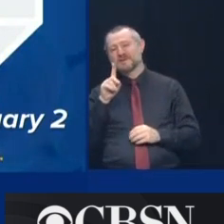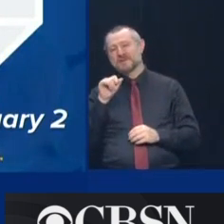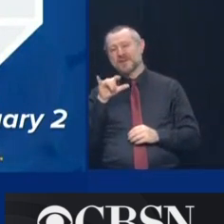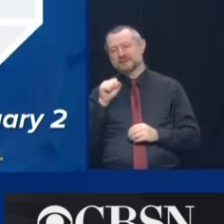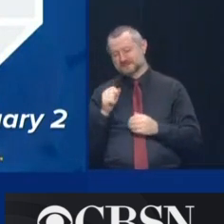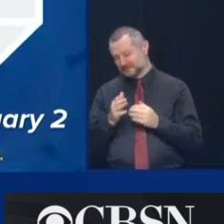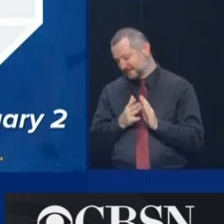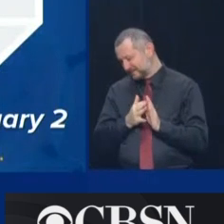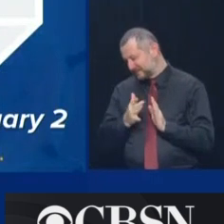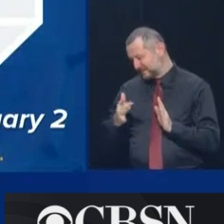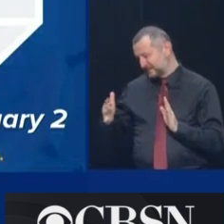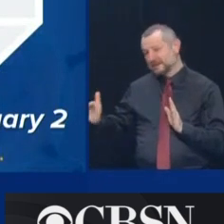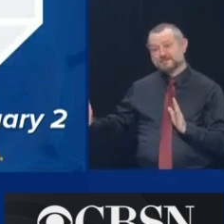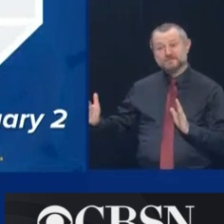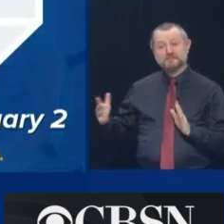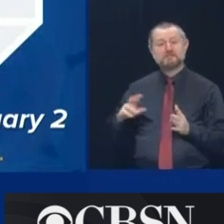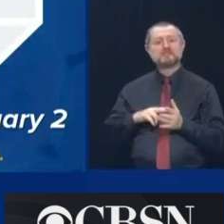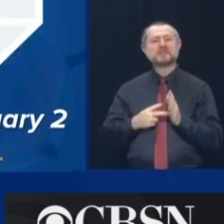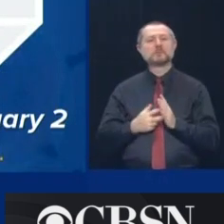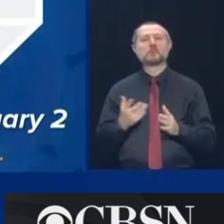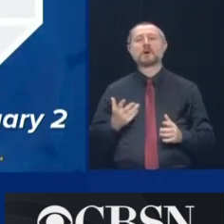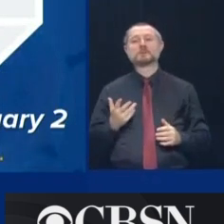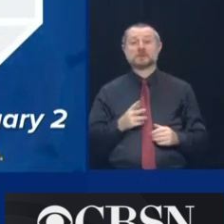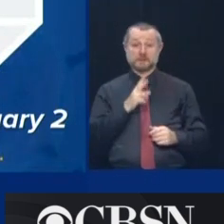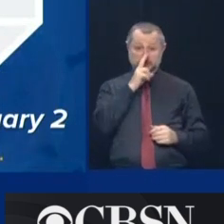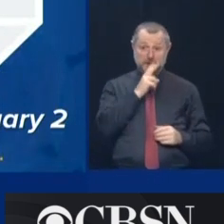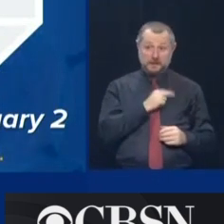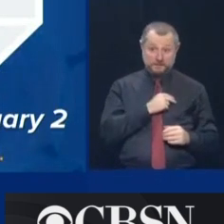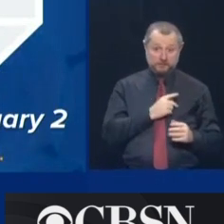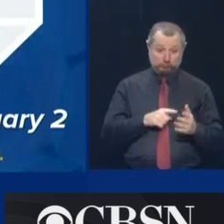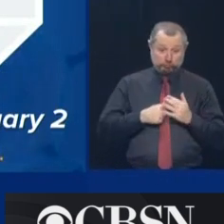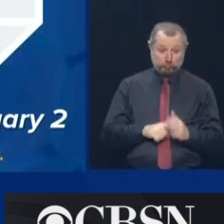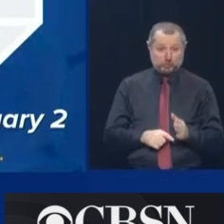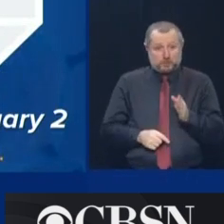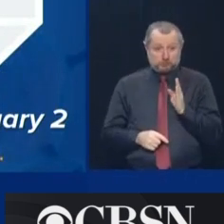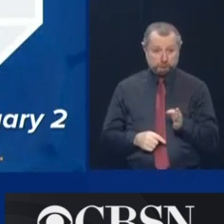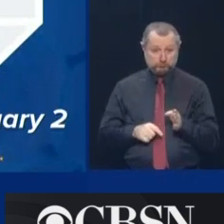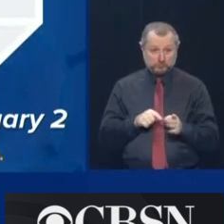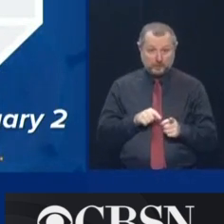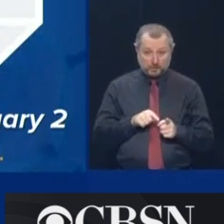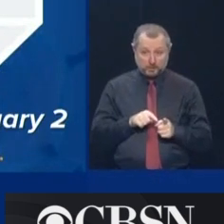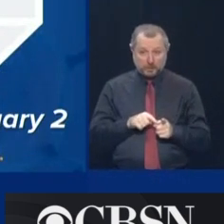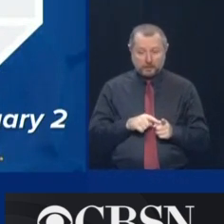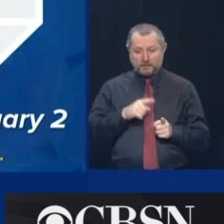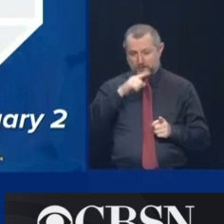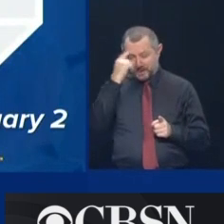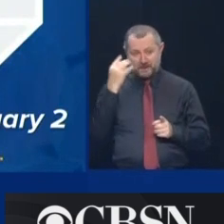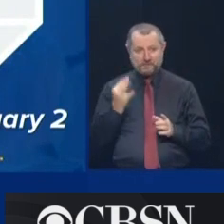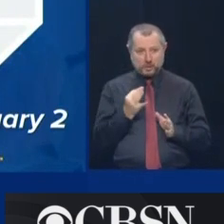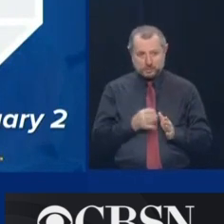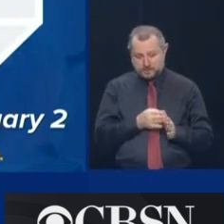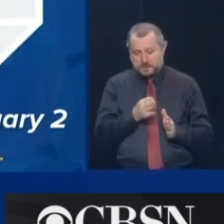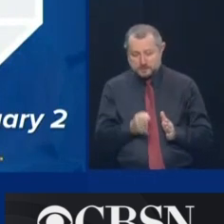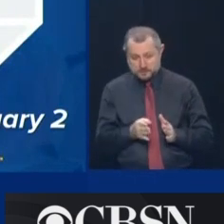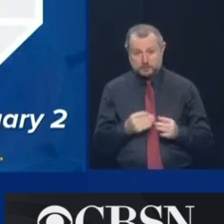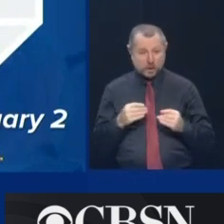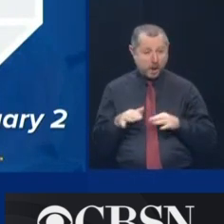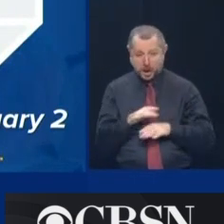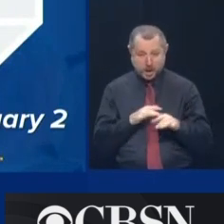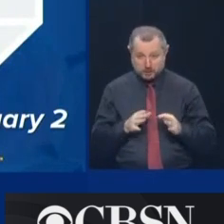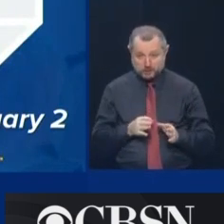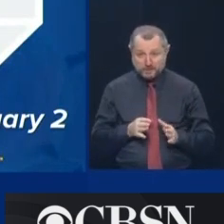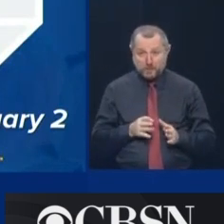mean? Look what happens. Thanksgiving, next day, Black Friday. Everybody's saying we have to get ready